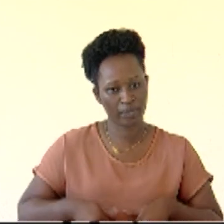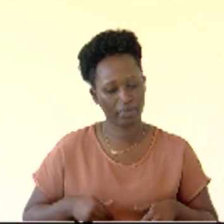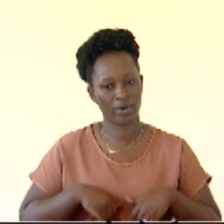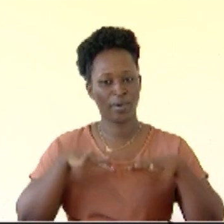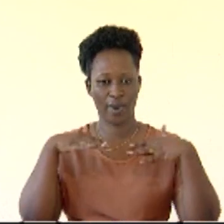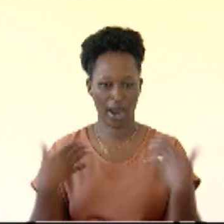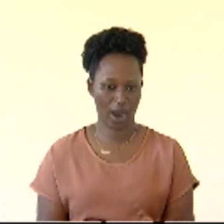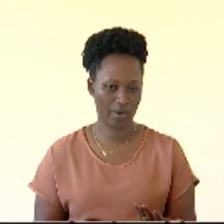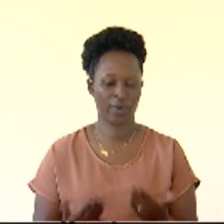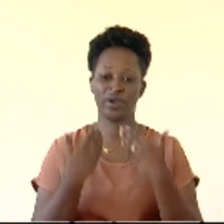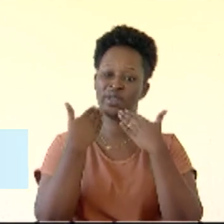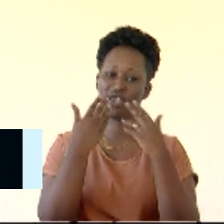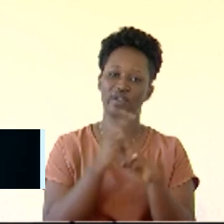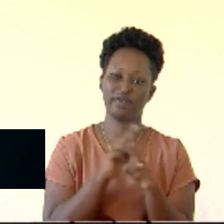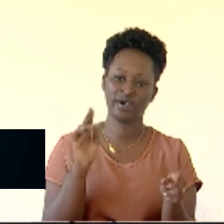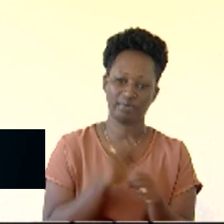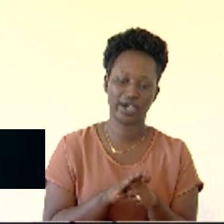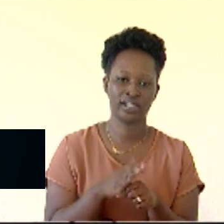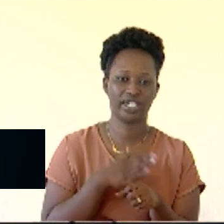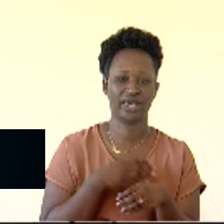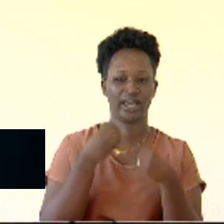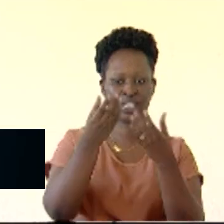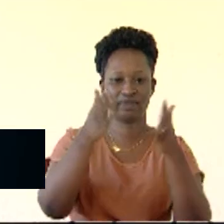homework. Thank you very much, and I give you